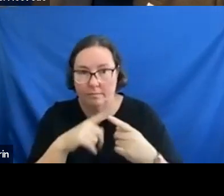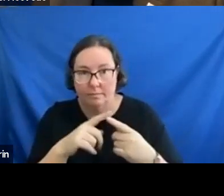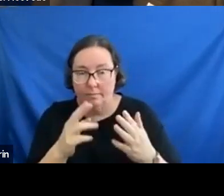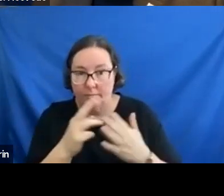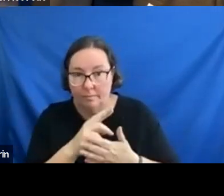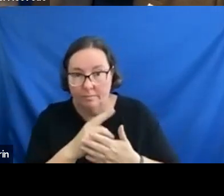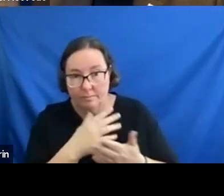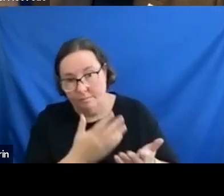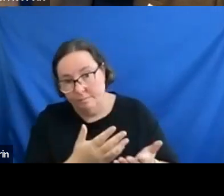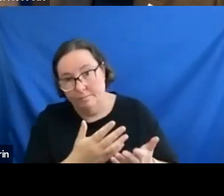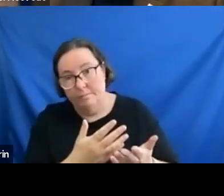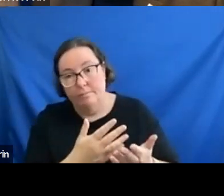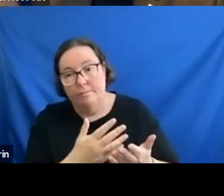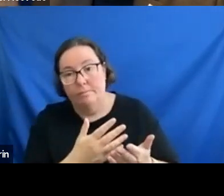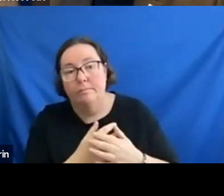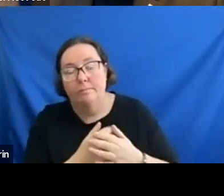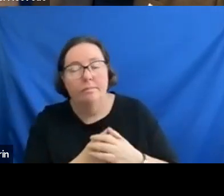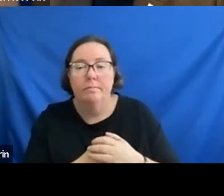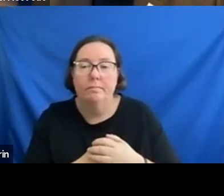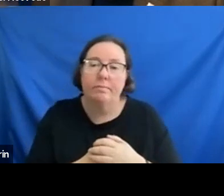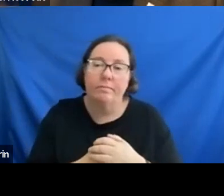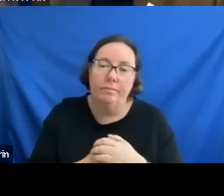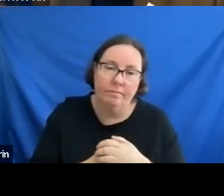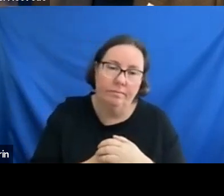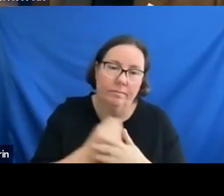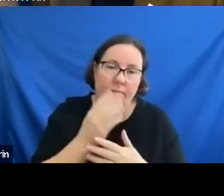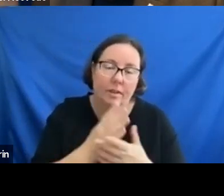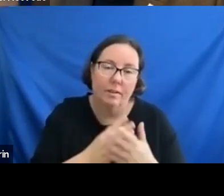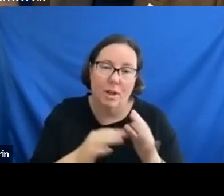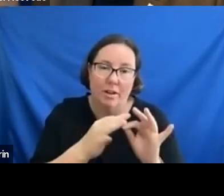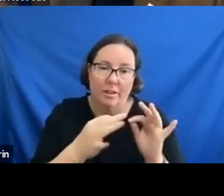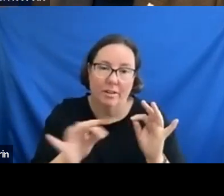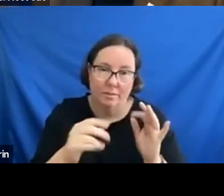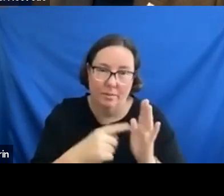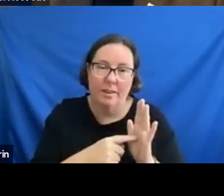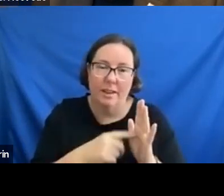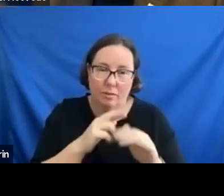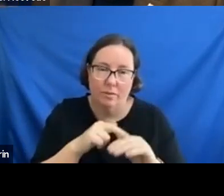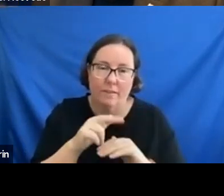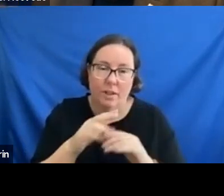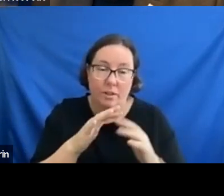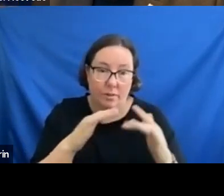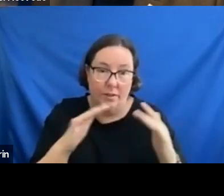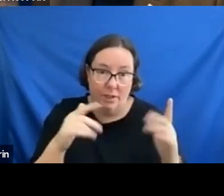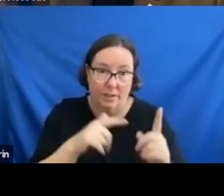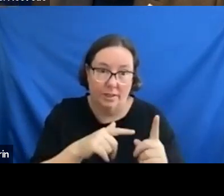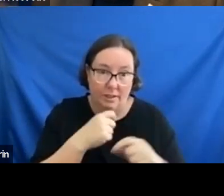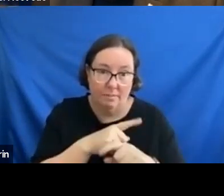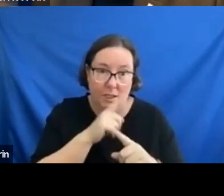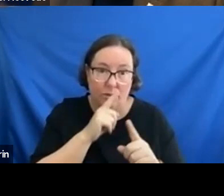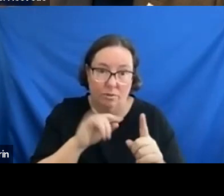reviewing with them the part of the charter where they make reference to diversity and making sure